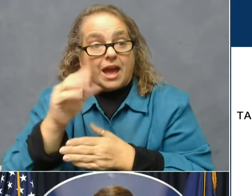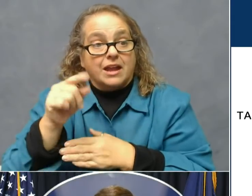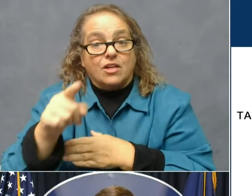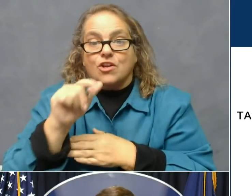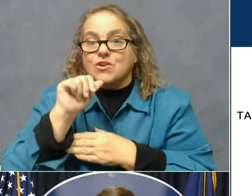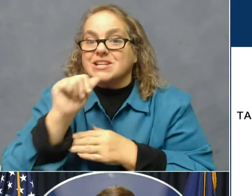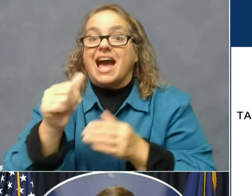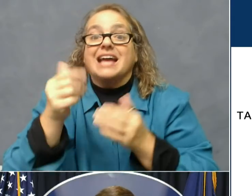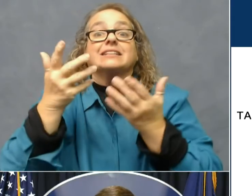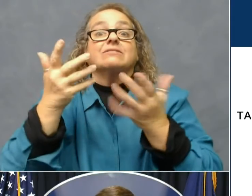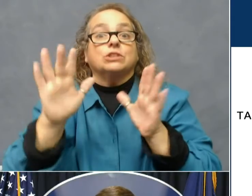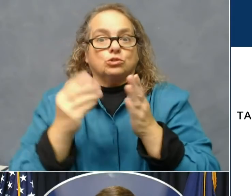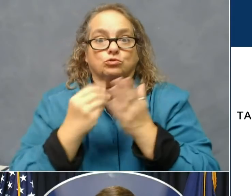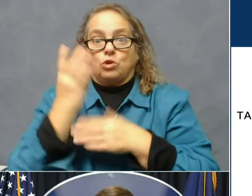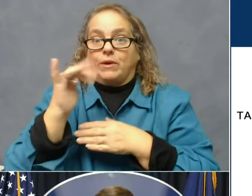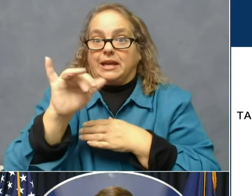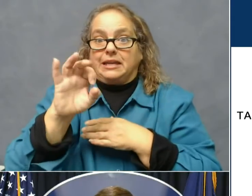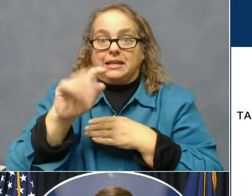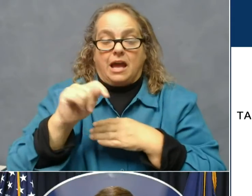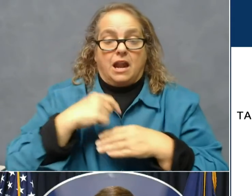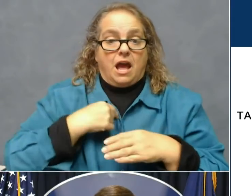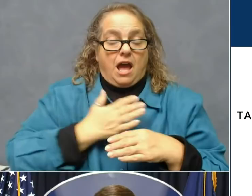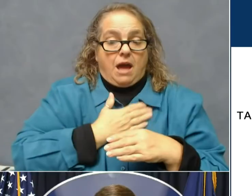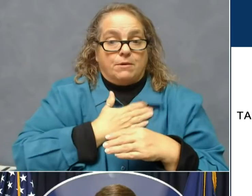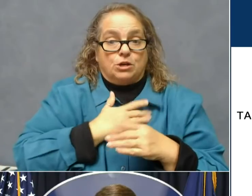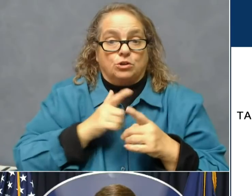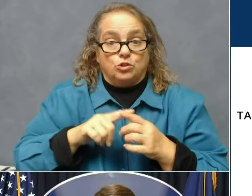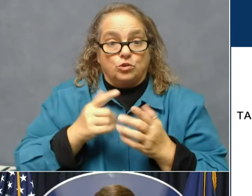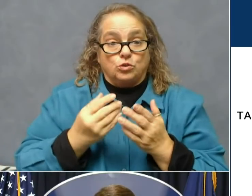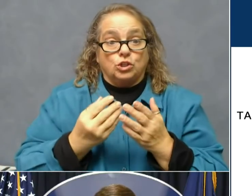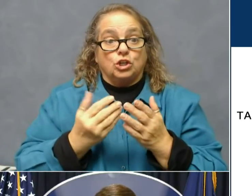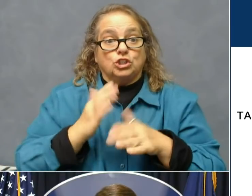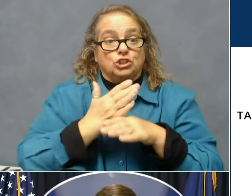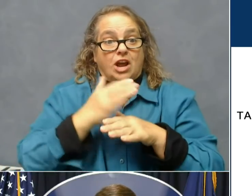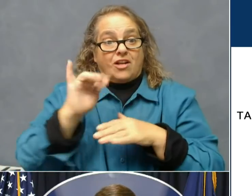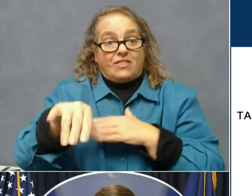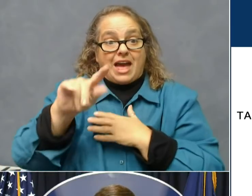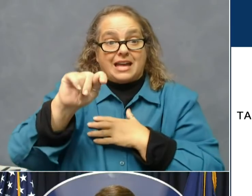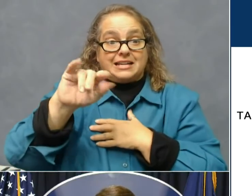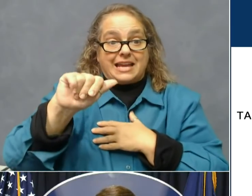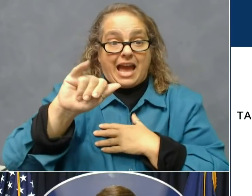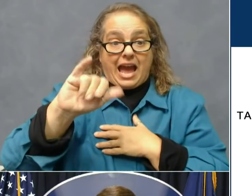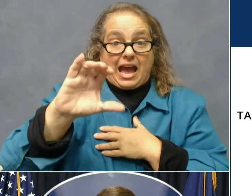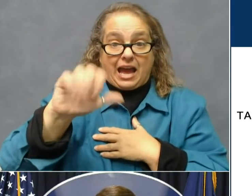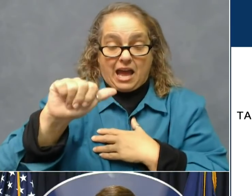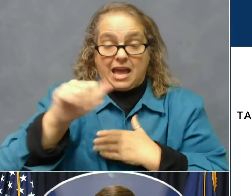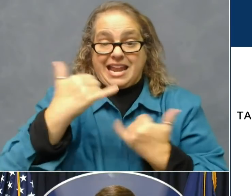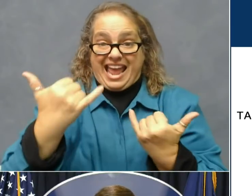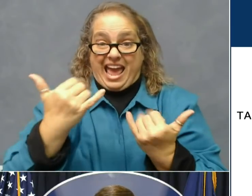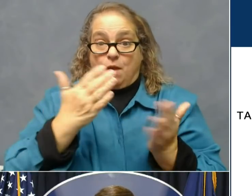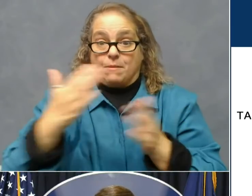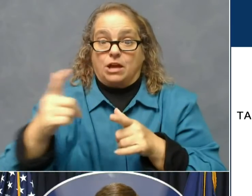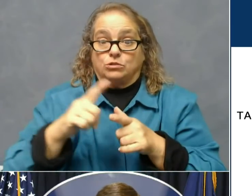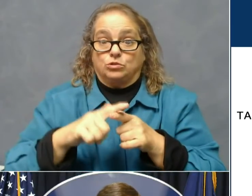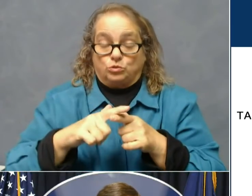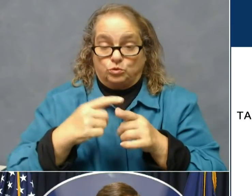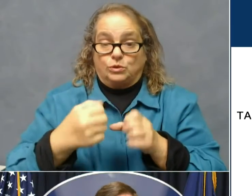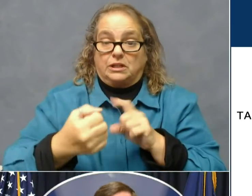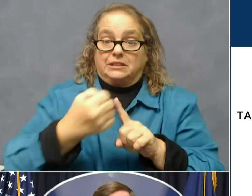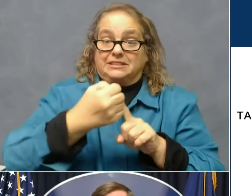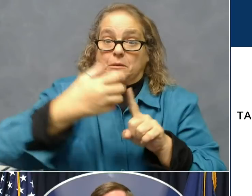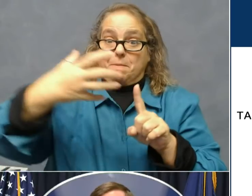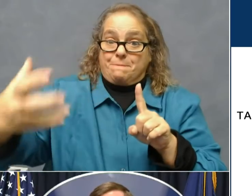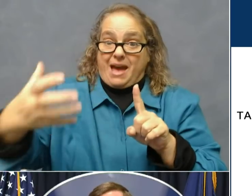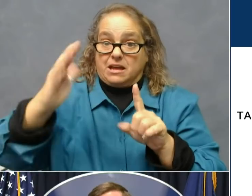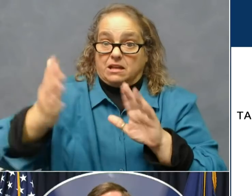yet. I am happy to share that Tyca now plans to expand the Clark County operation with a $4.4 million